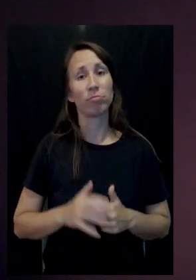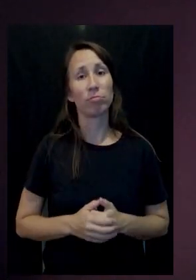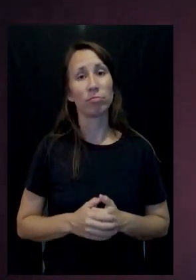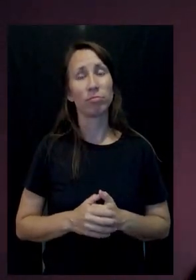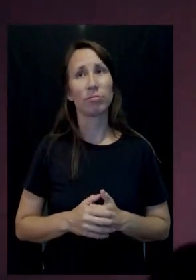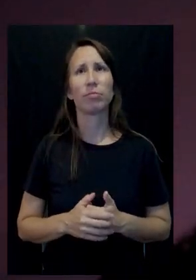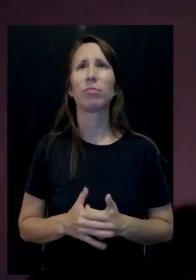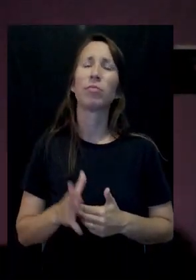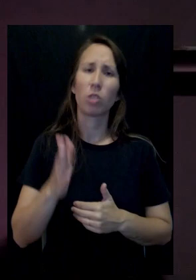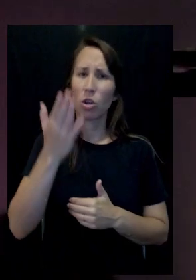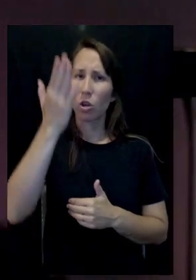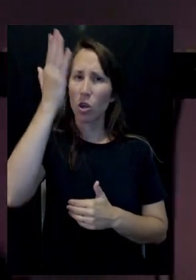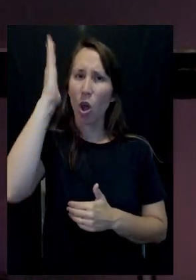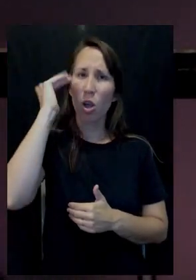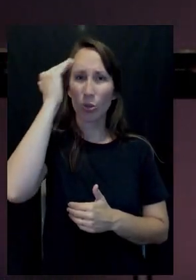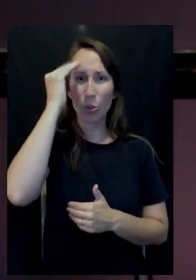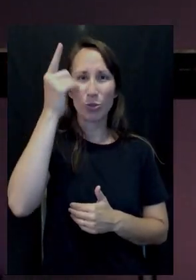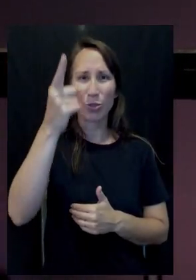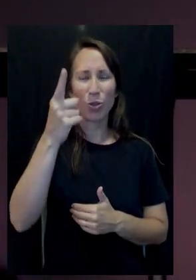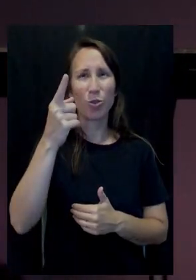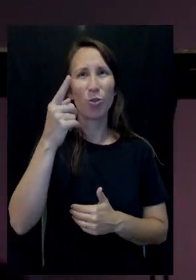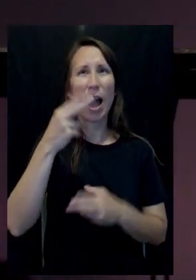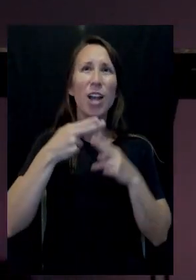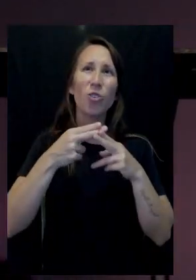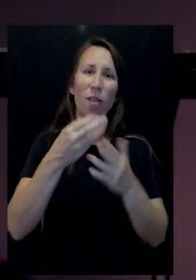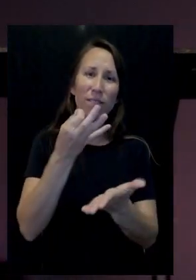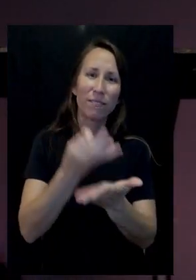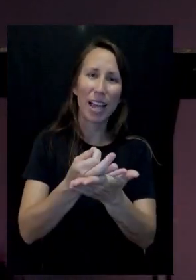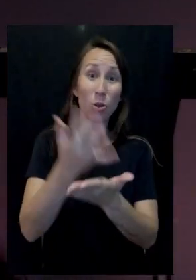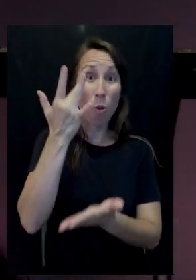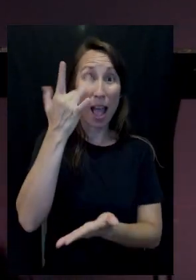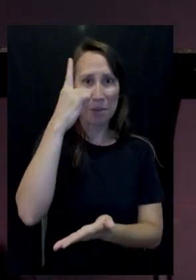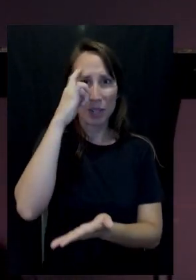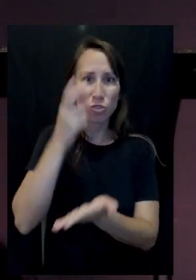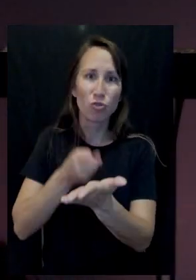the fact that God knows you, I keep calling it a fact because it's truth.